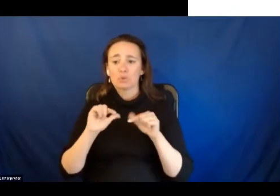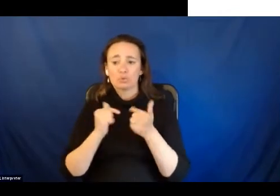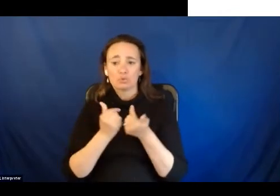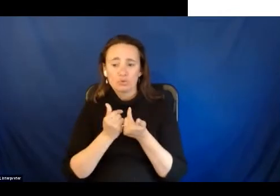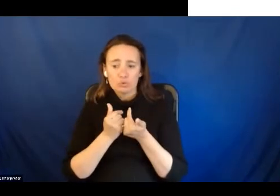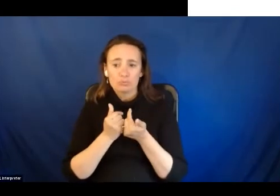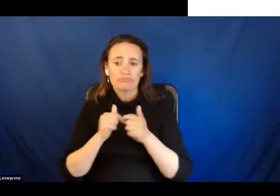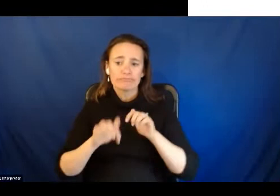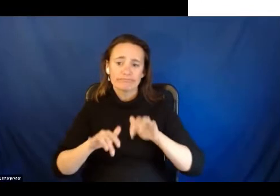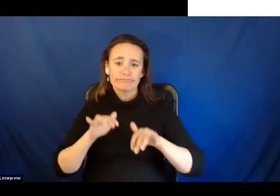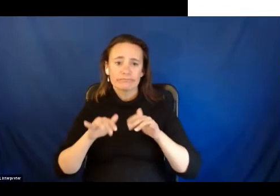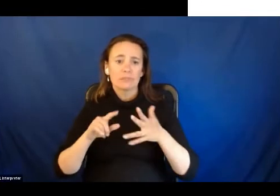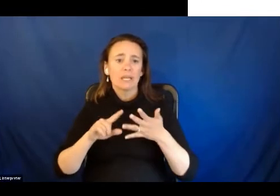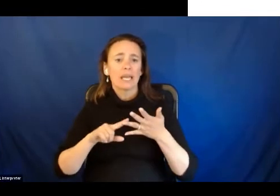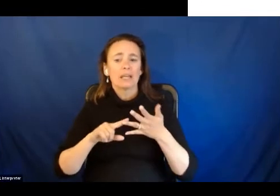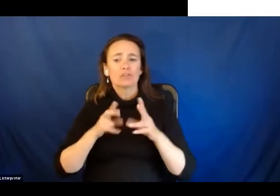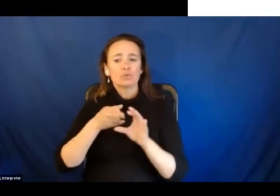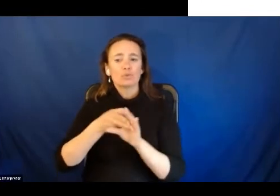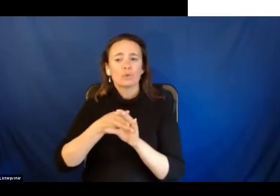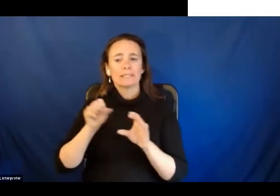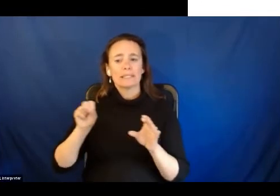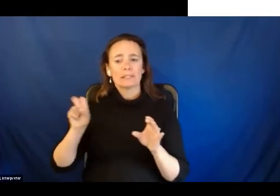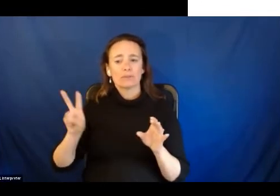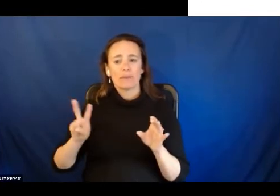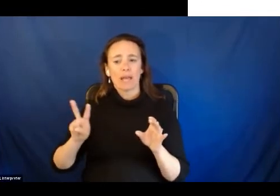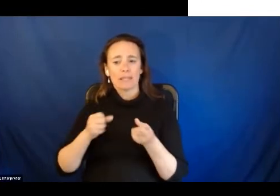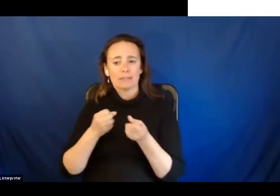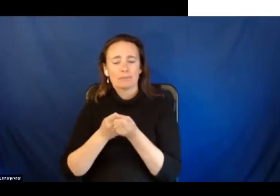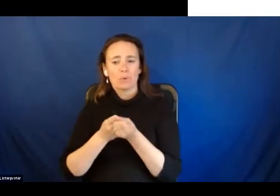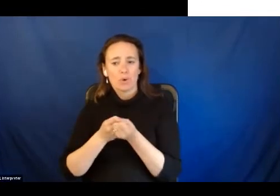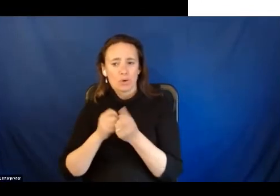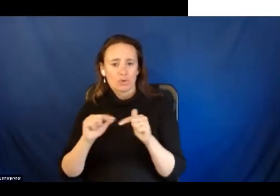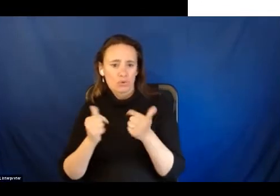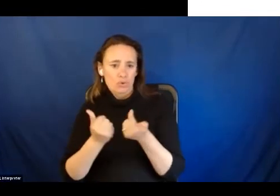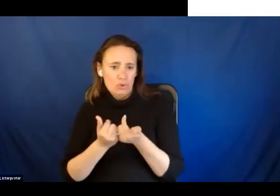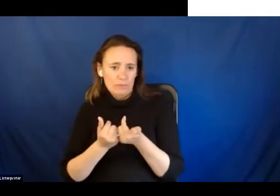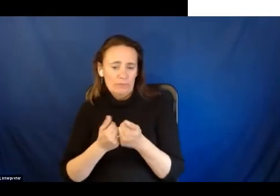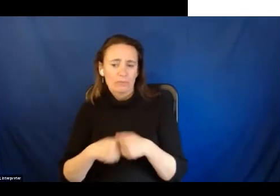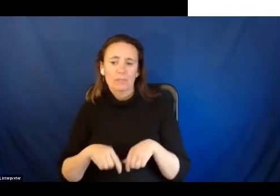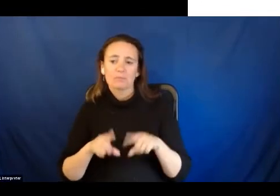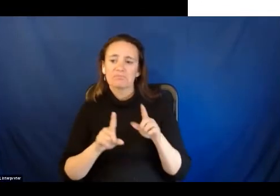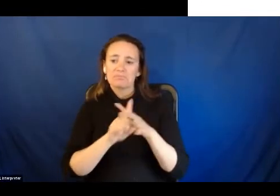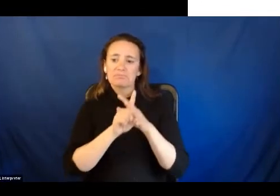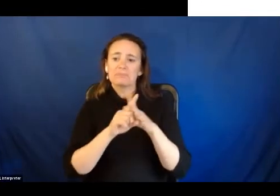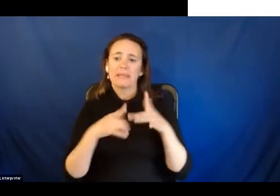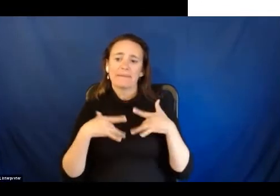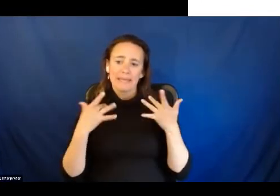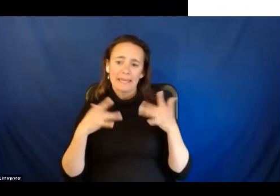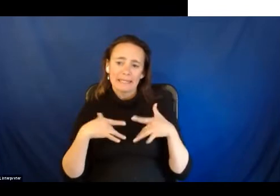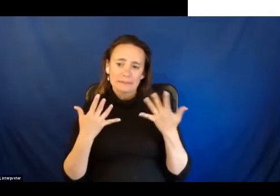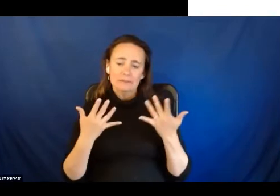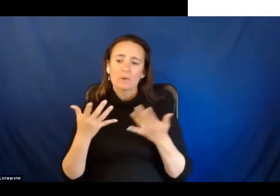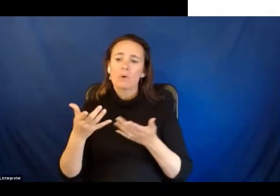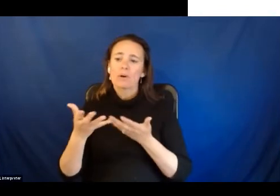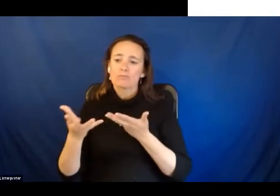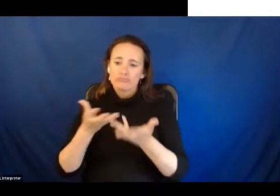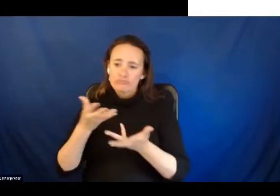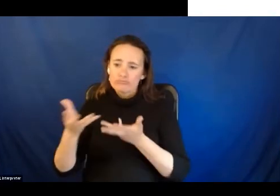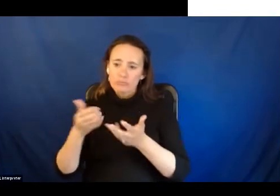violence support group, going to different events, or getting a pen pal, right? Engaging with others.